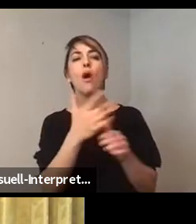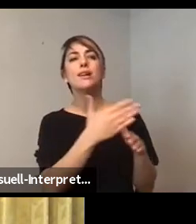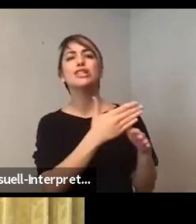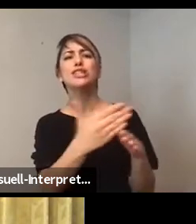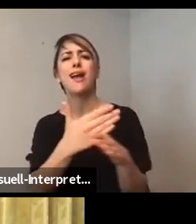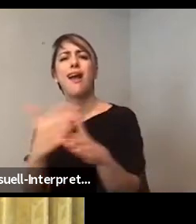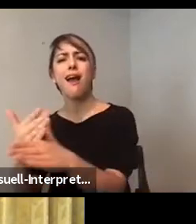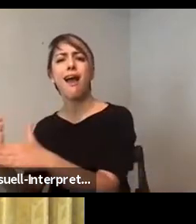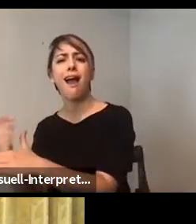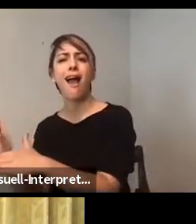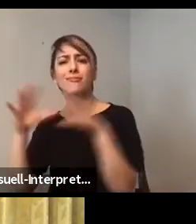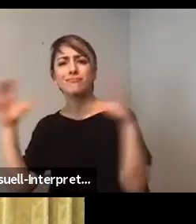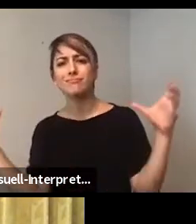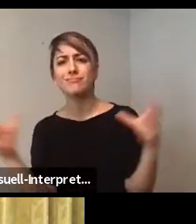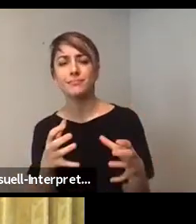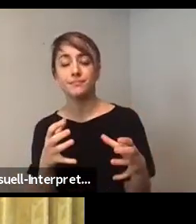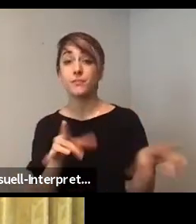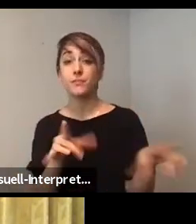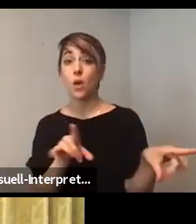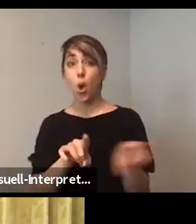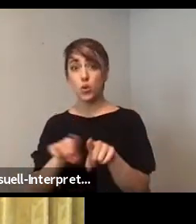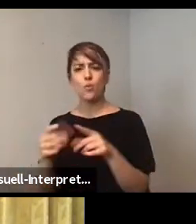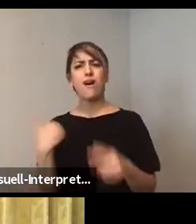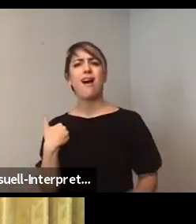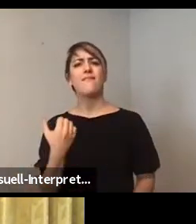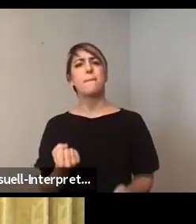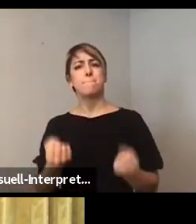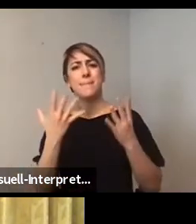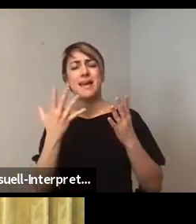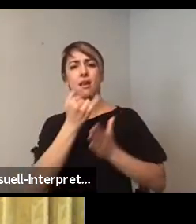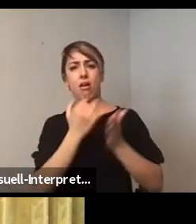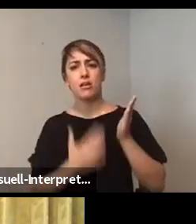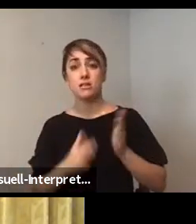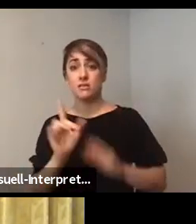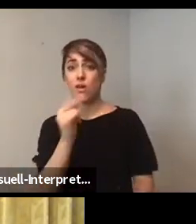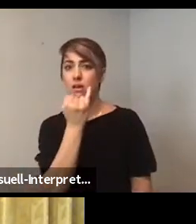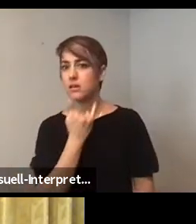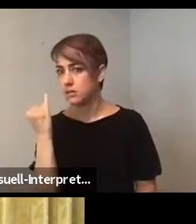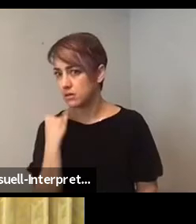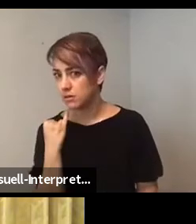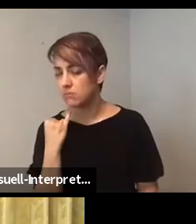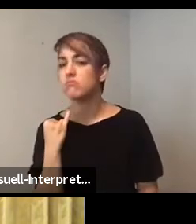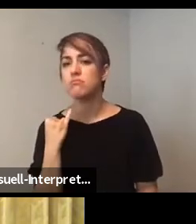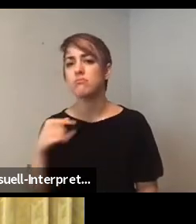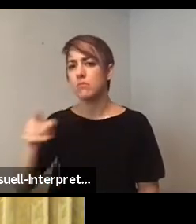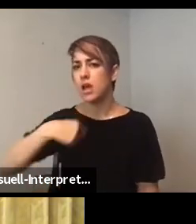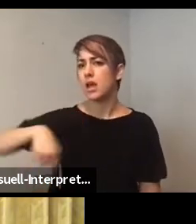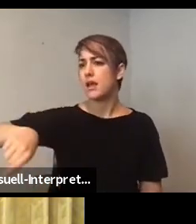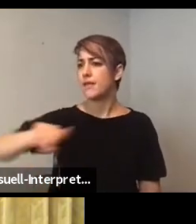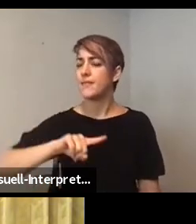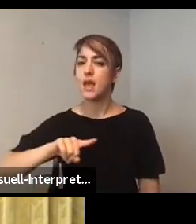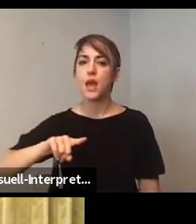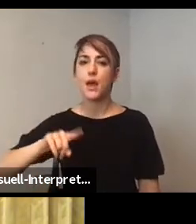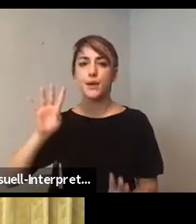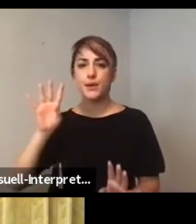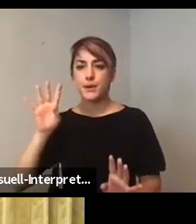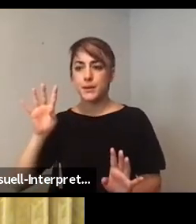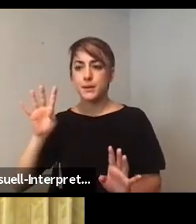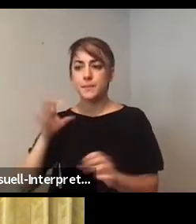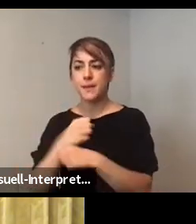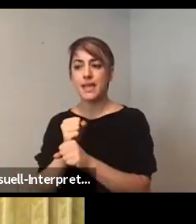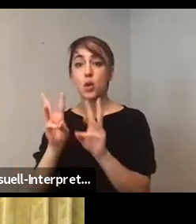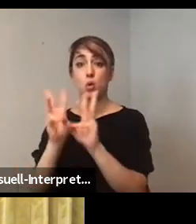lot of artists in Israel, they created workshops for the Zoom, and they are sharing the workshop for